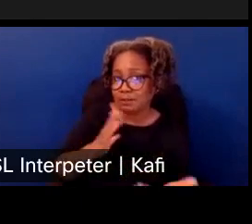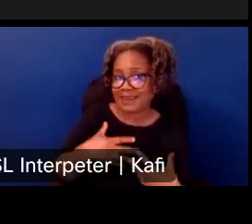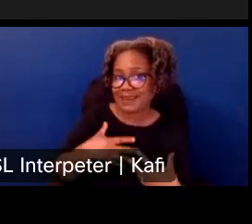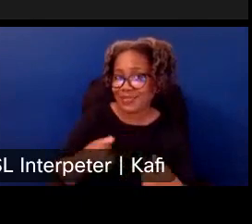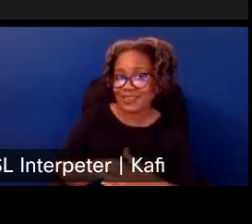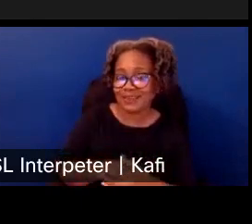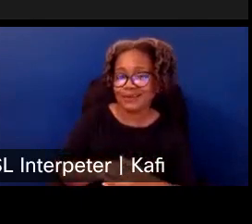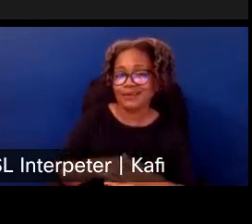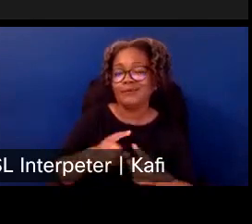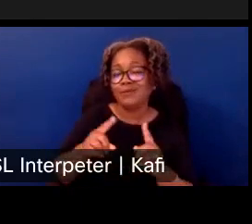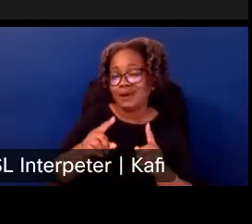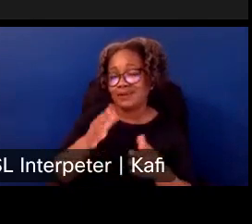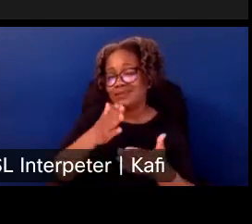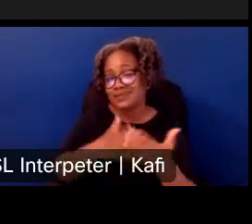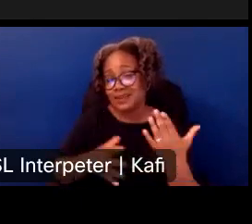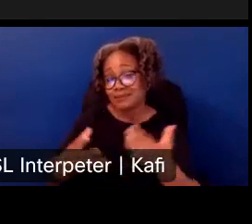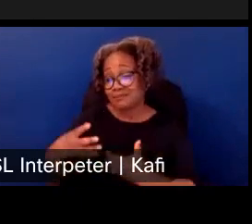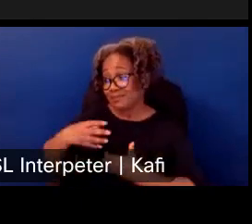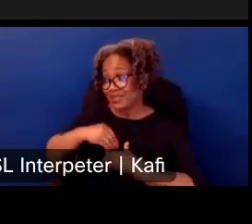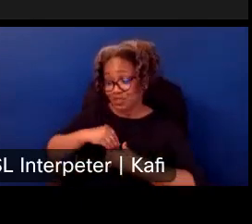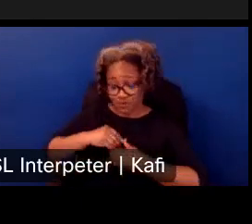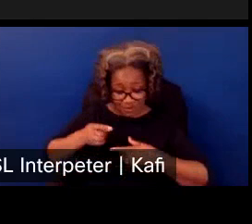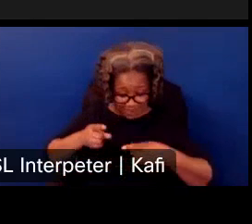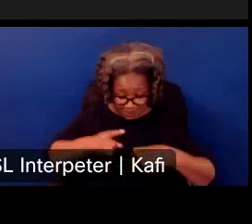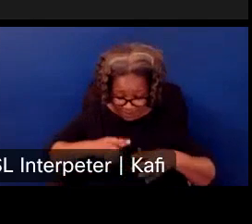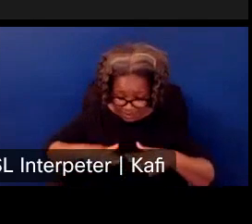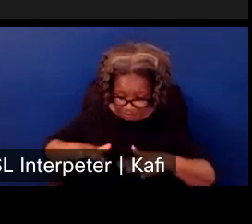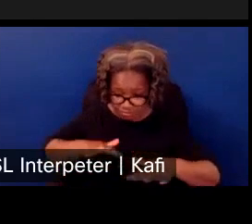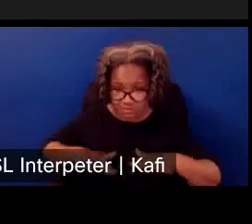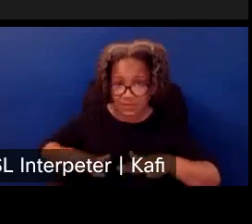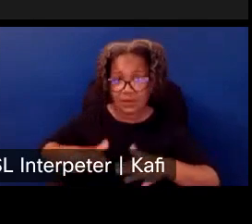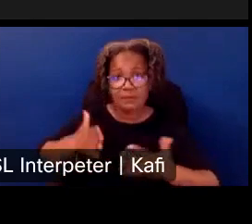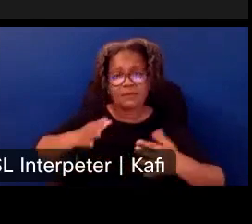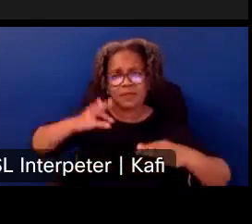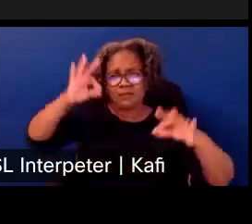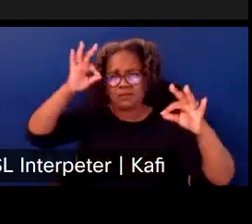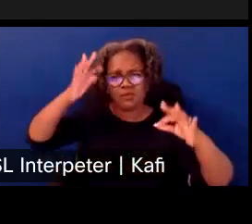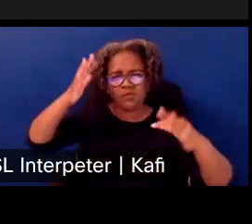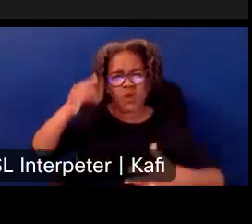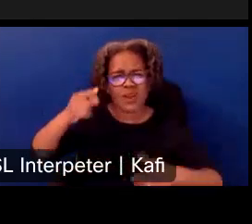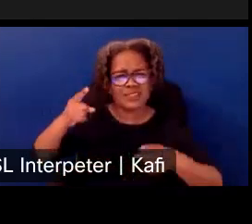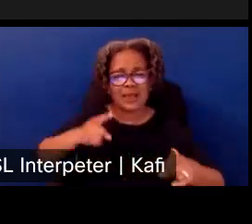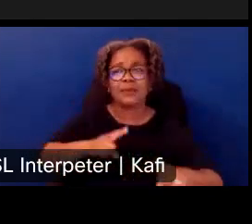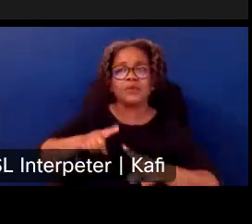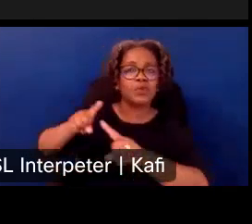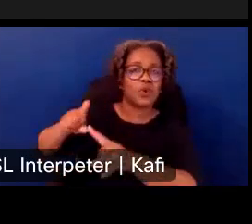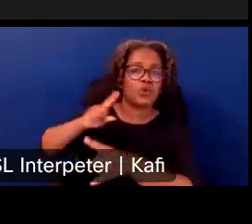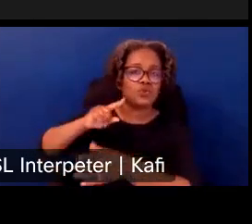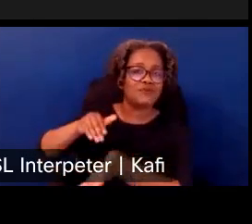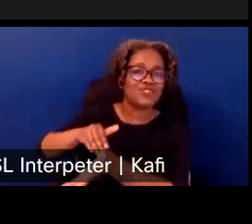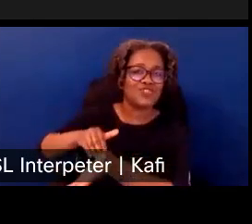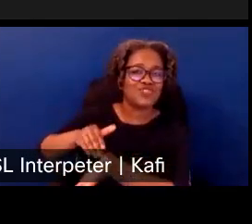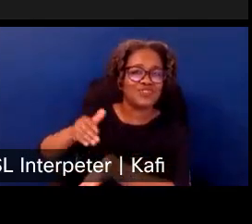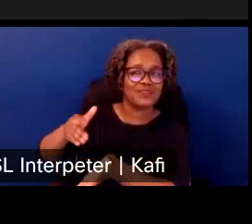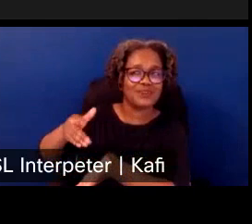even know until you get to your physician who explains it to you. Okay, you've got some cholesterol building up and you're getting some blockage